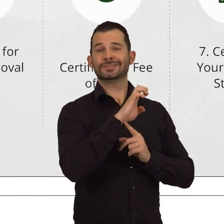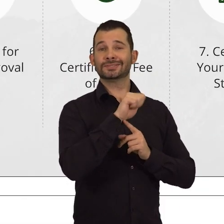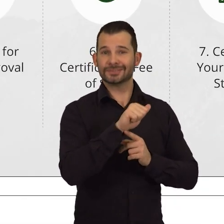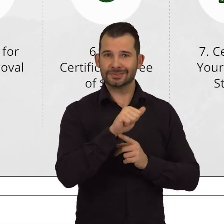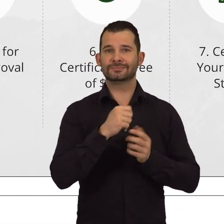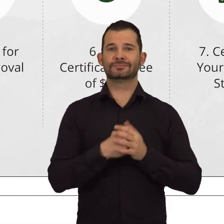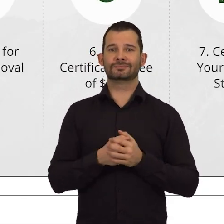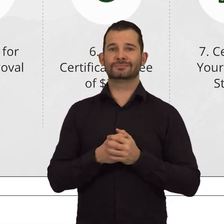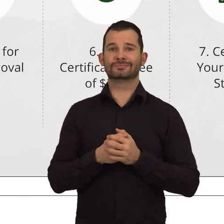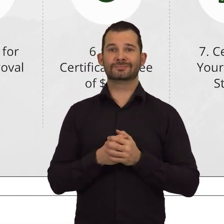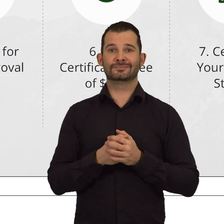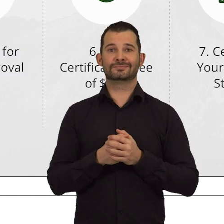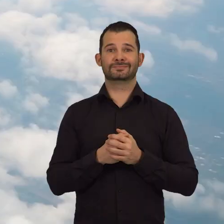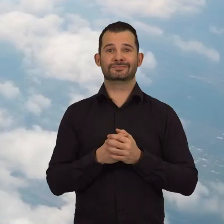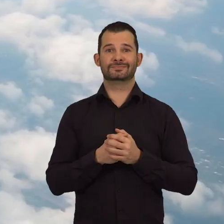EPCEA.